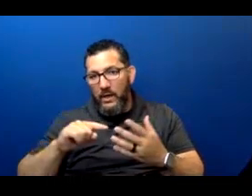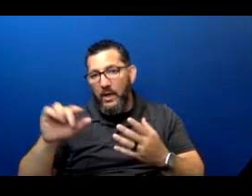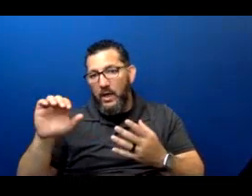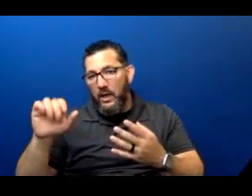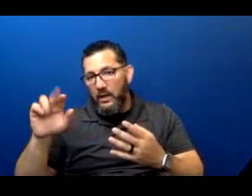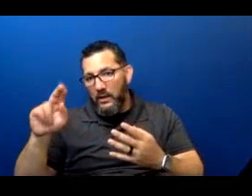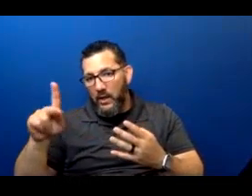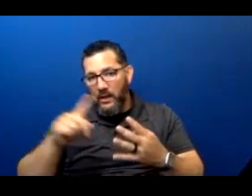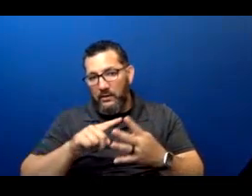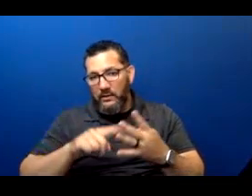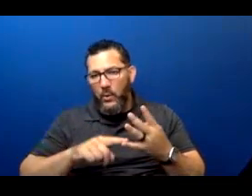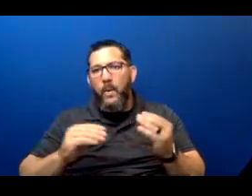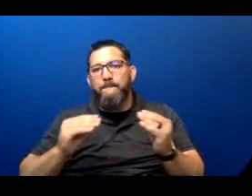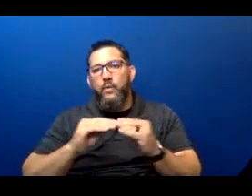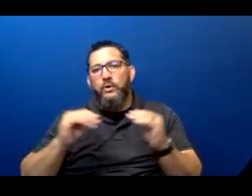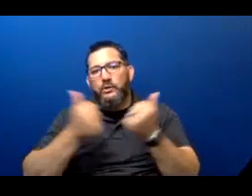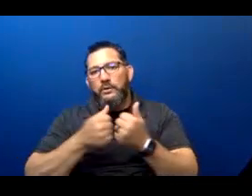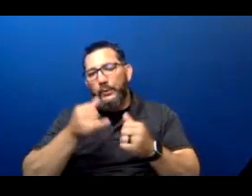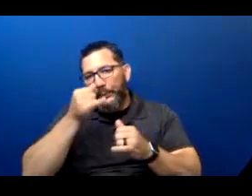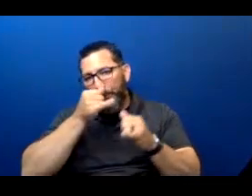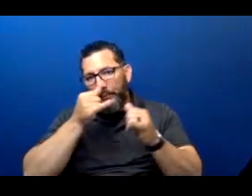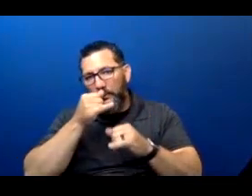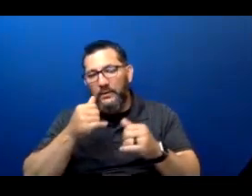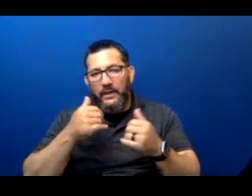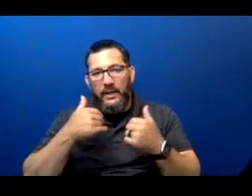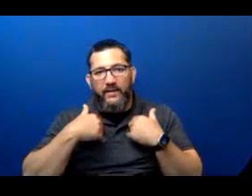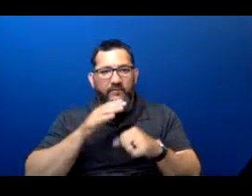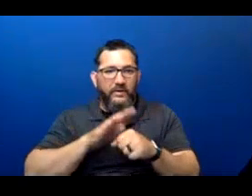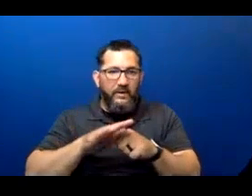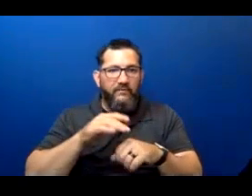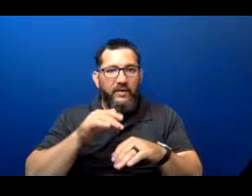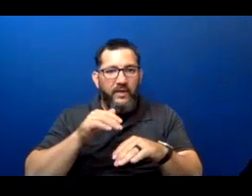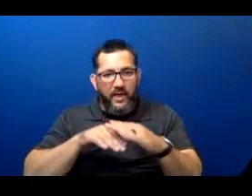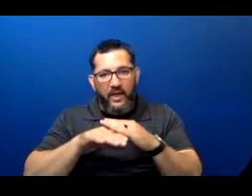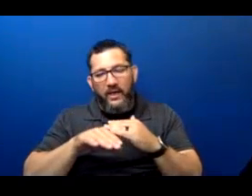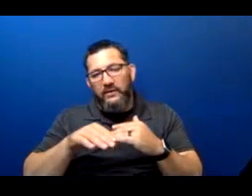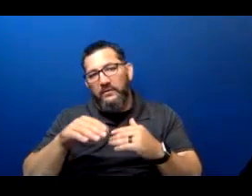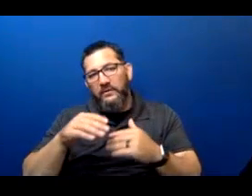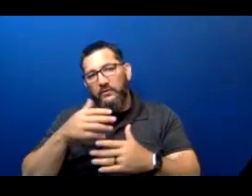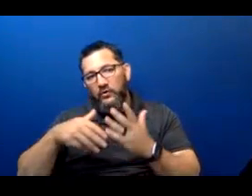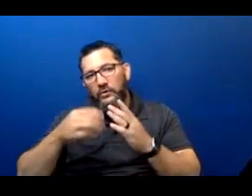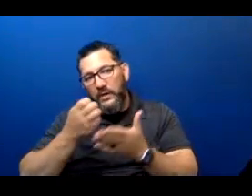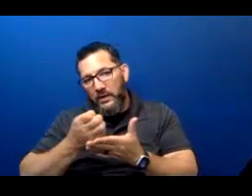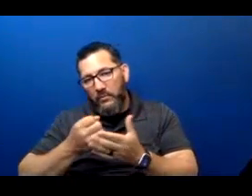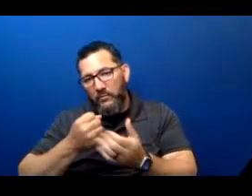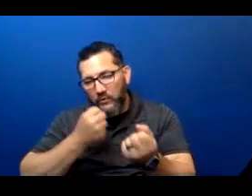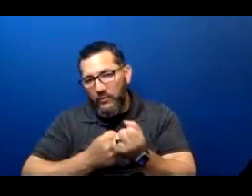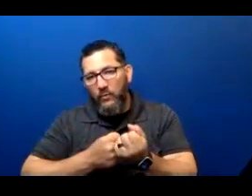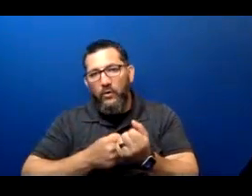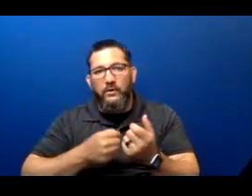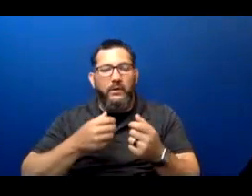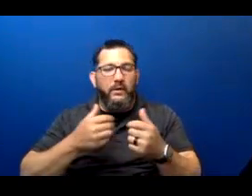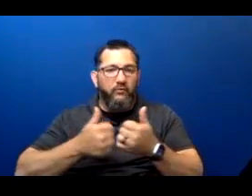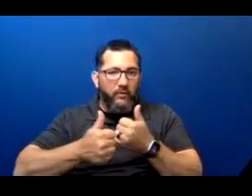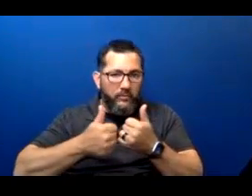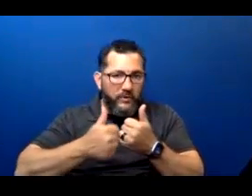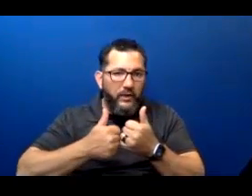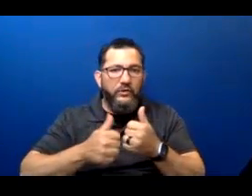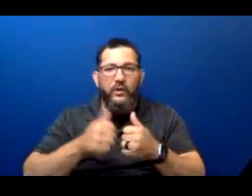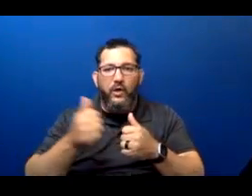significant challenges in terms of healthcare access, transportation, socioeconomic support, and other